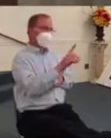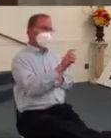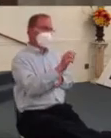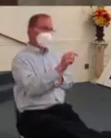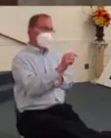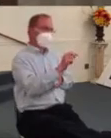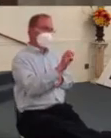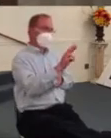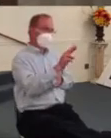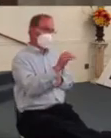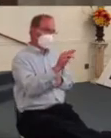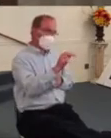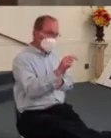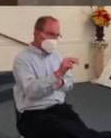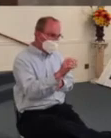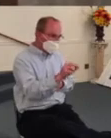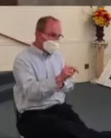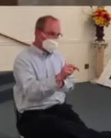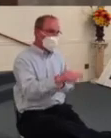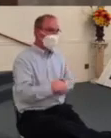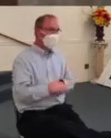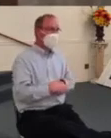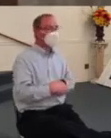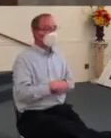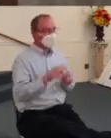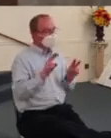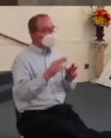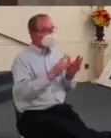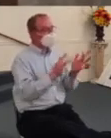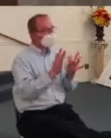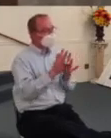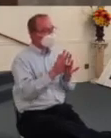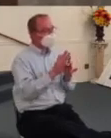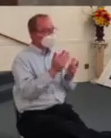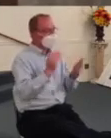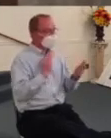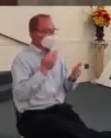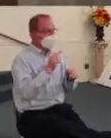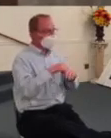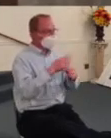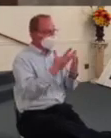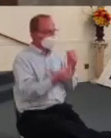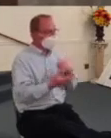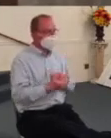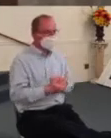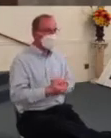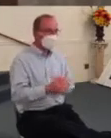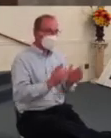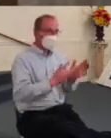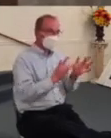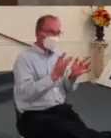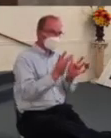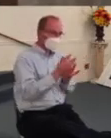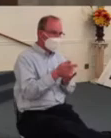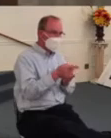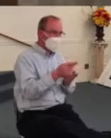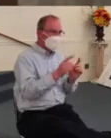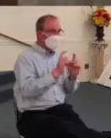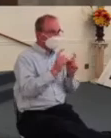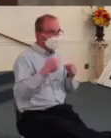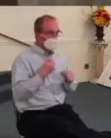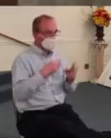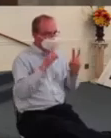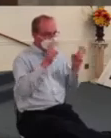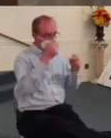gone. Jesus is the one that gives us the title for our study. And he's the one who says, she